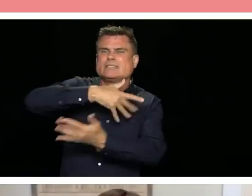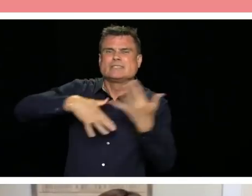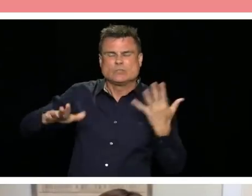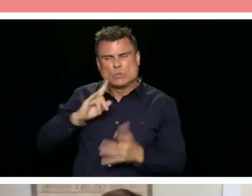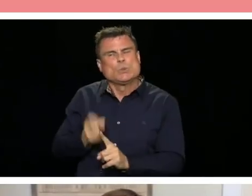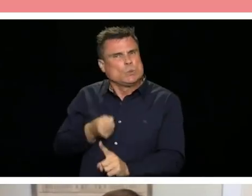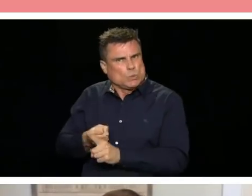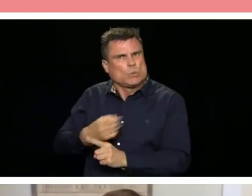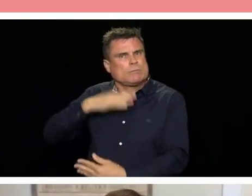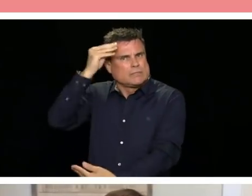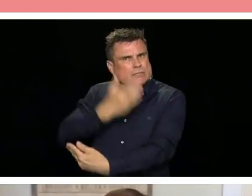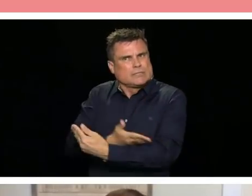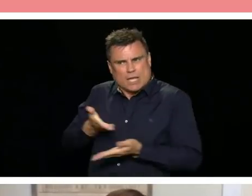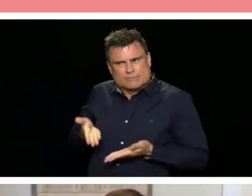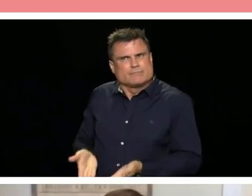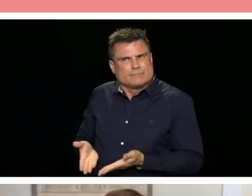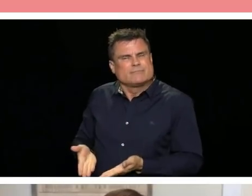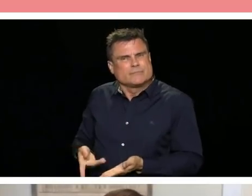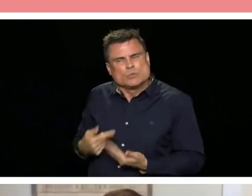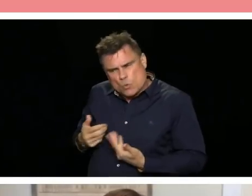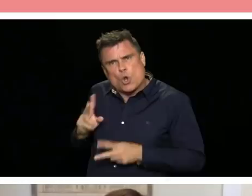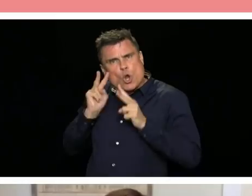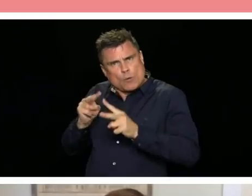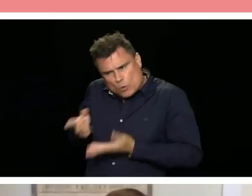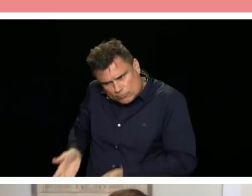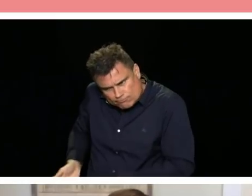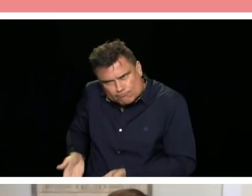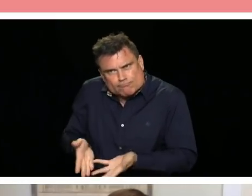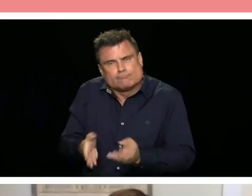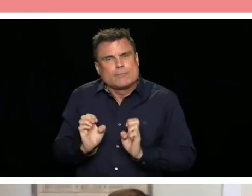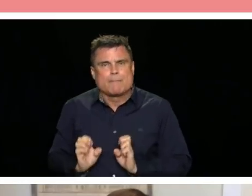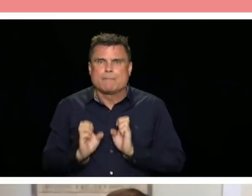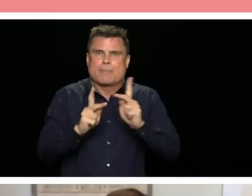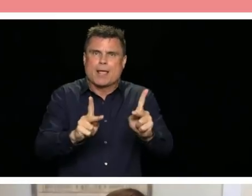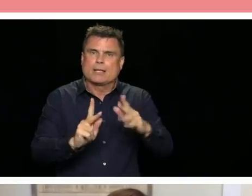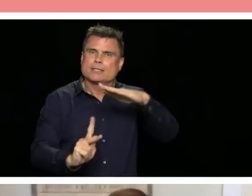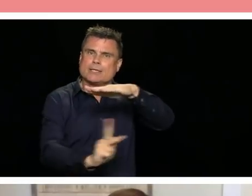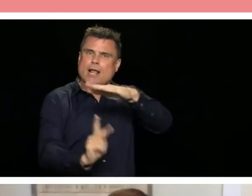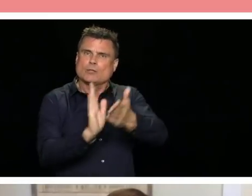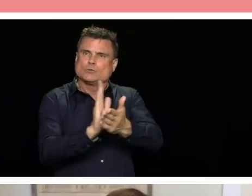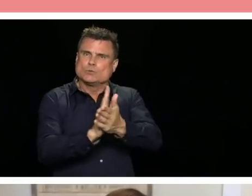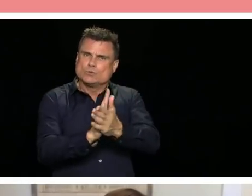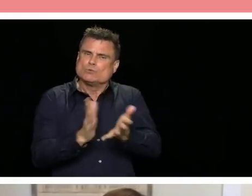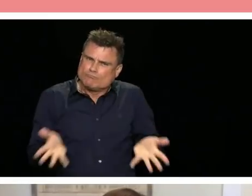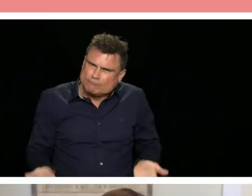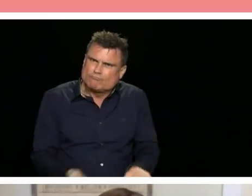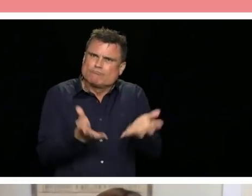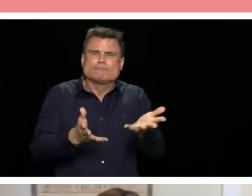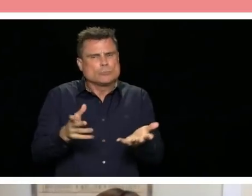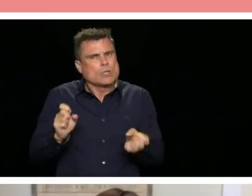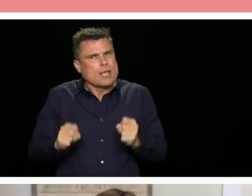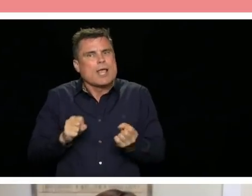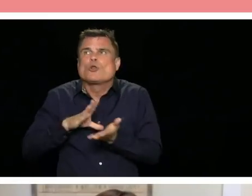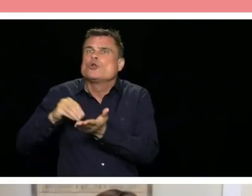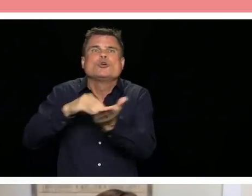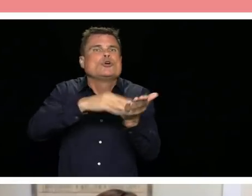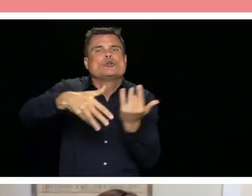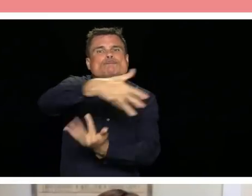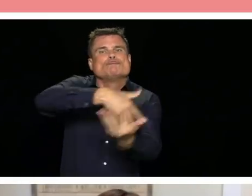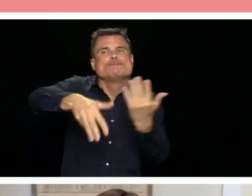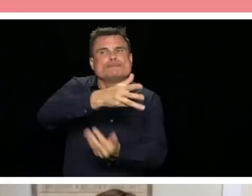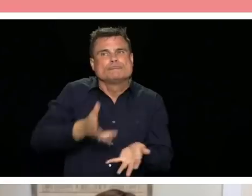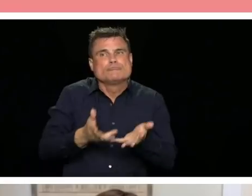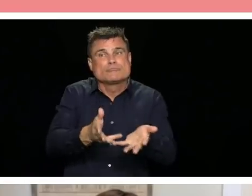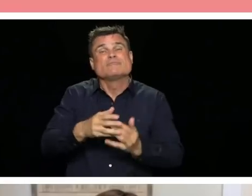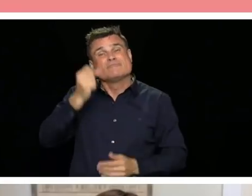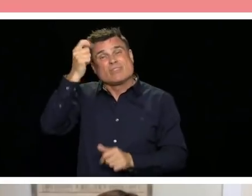school so he can interact with other kids and continue with his learning. But of course, every family is different, and there are so many different families with different situations. Some may